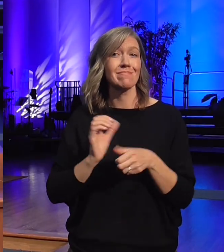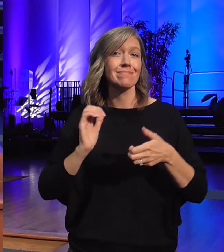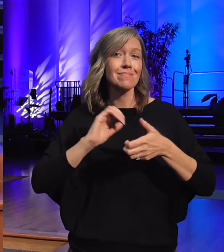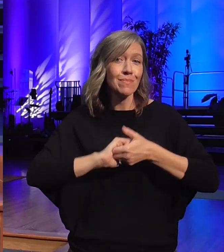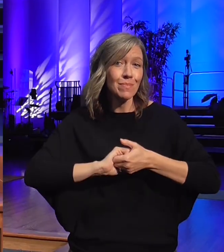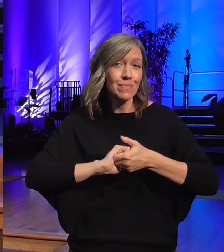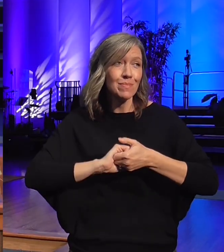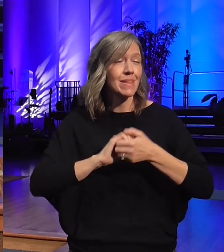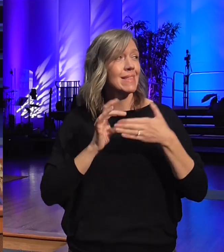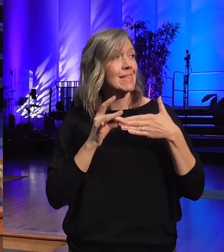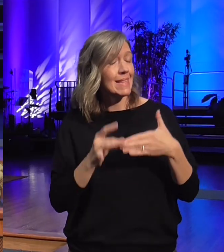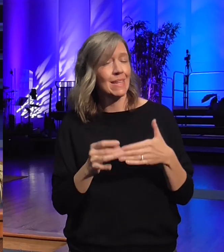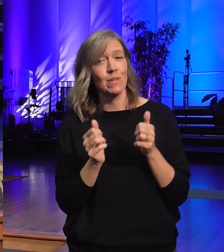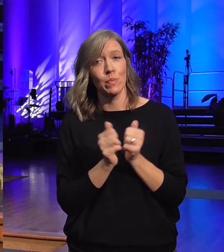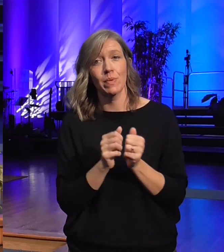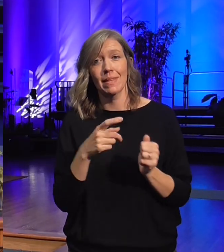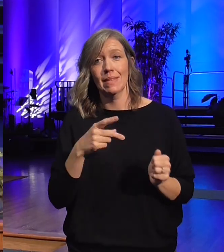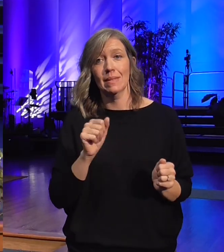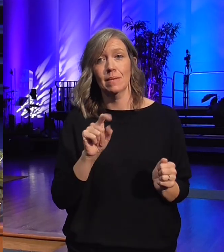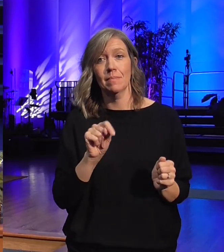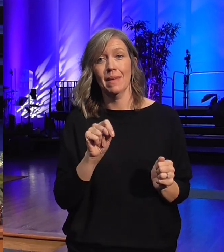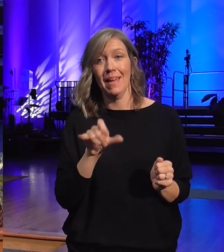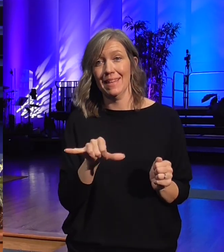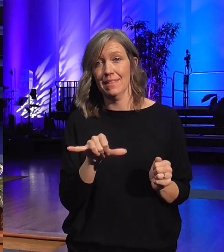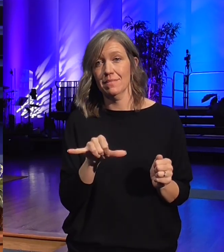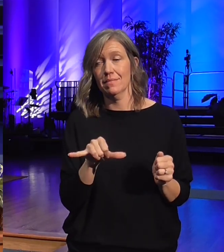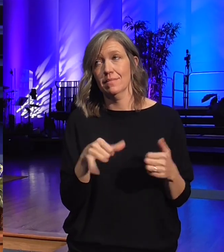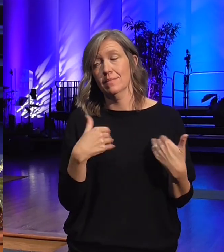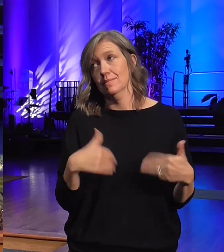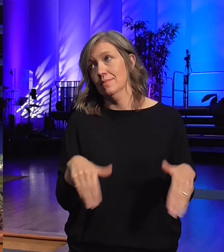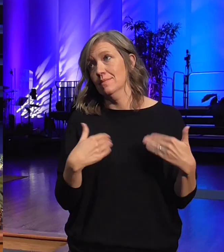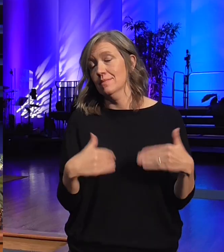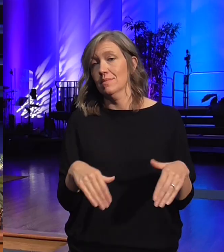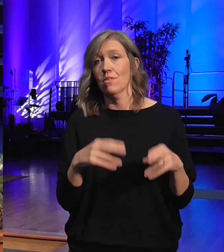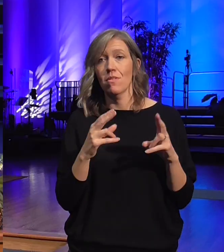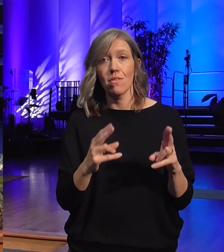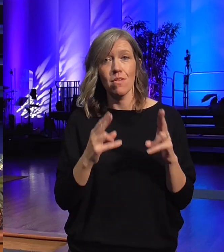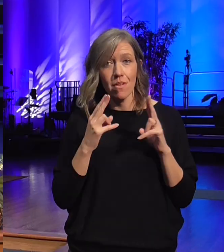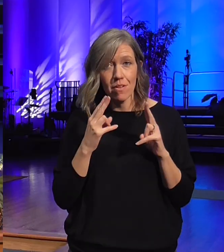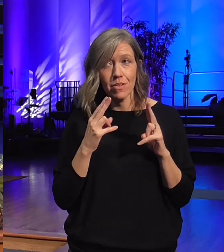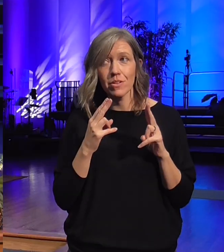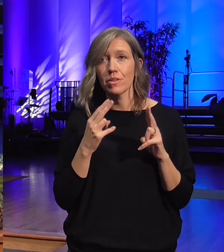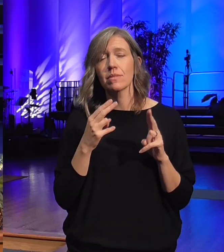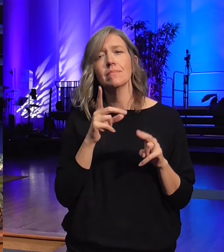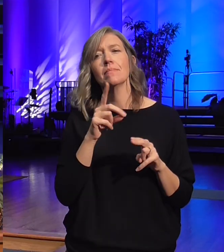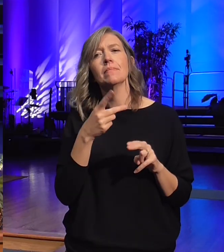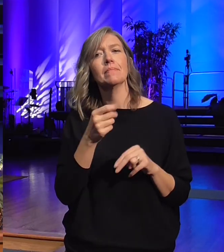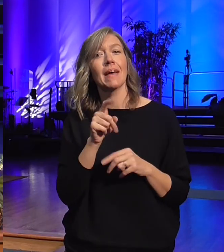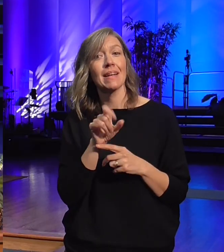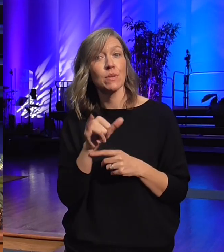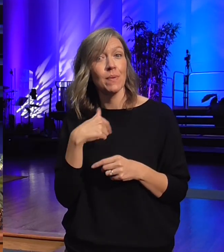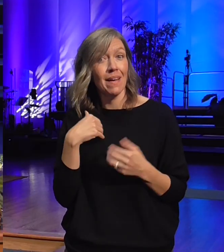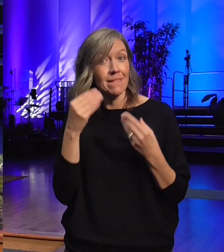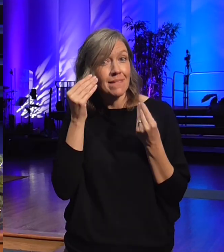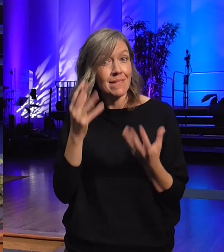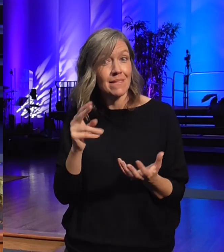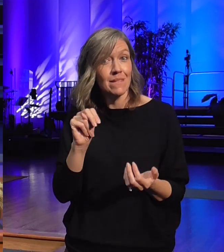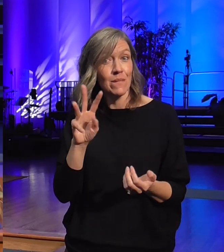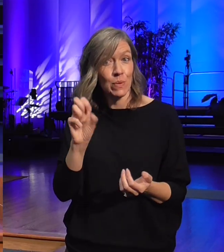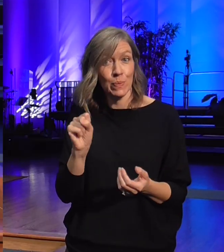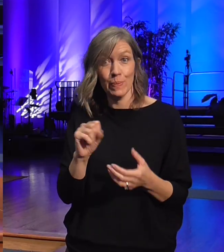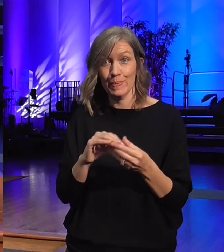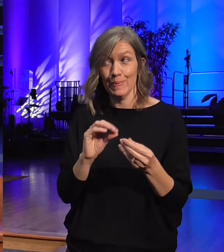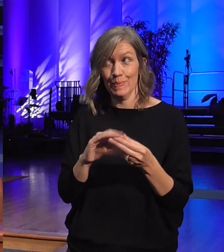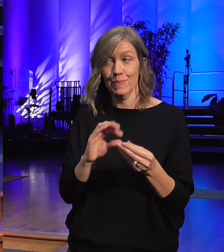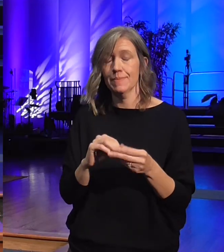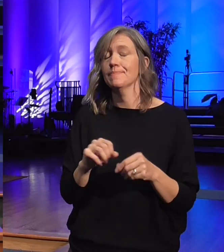partner and lead with Patty. What an honor in caring for the souls of Mile High Church. And Patty, you have some news to share with everyone today. I